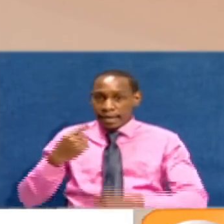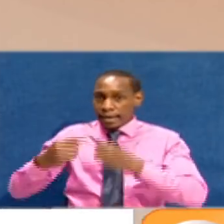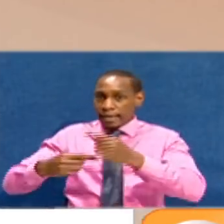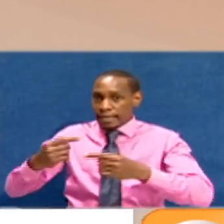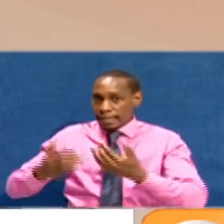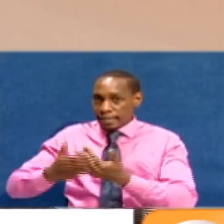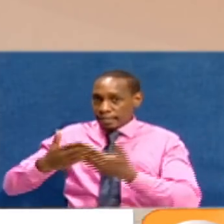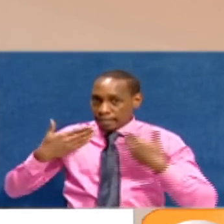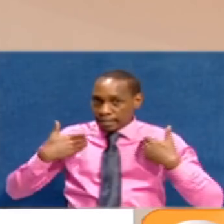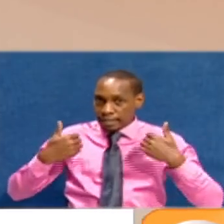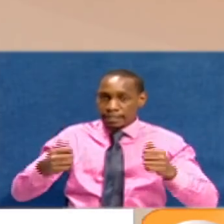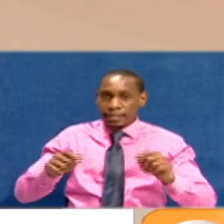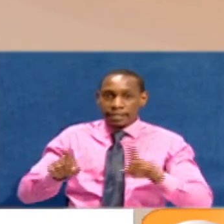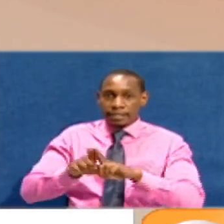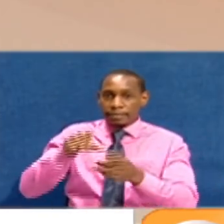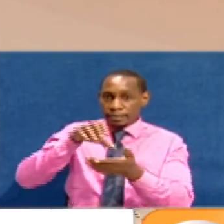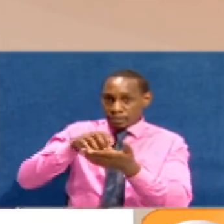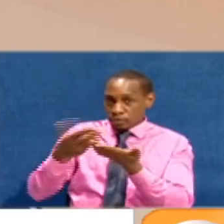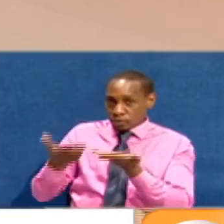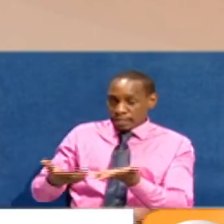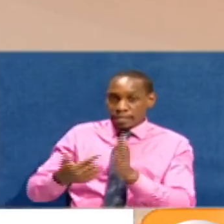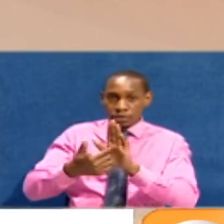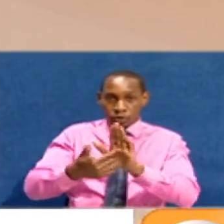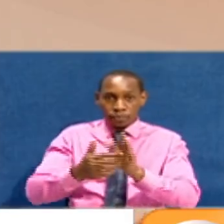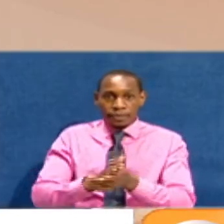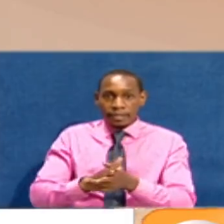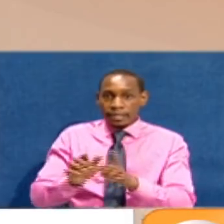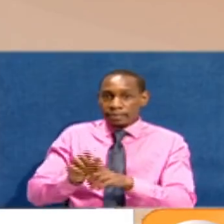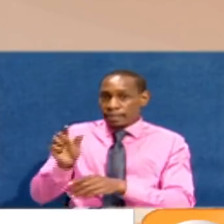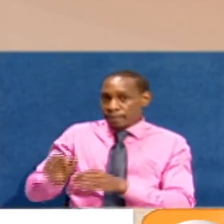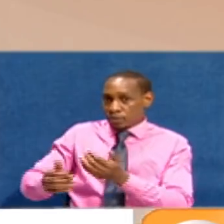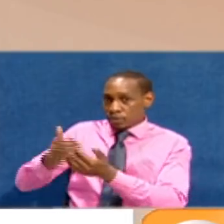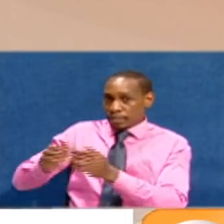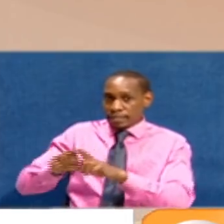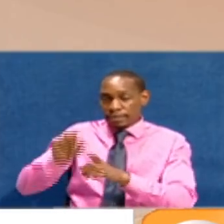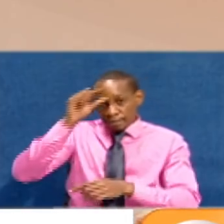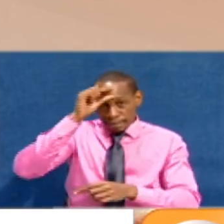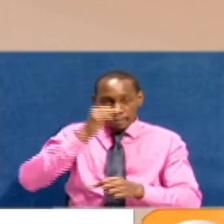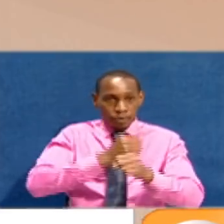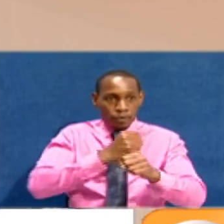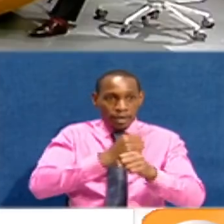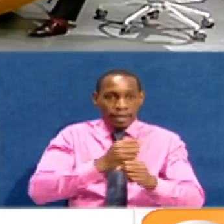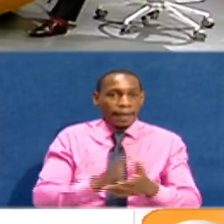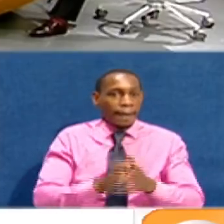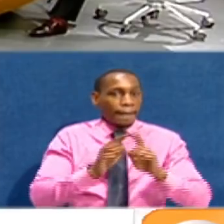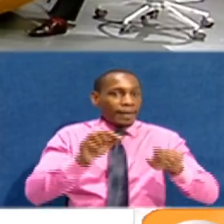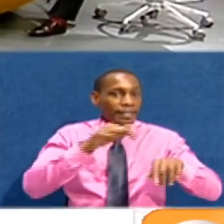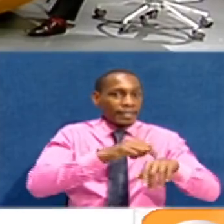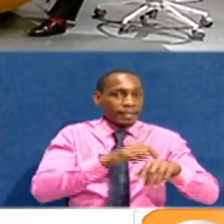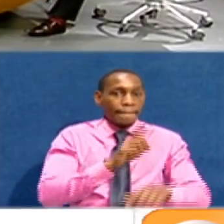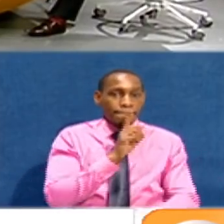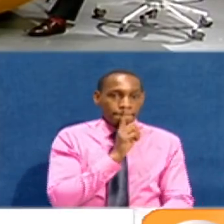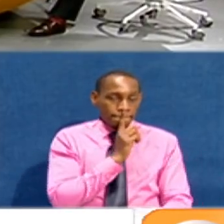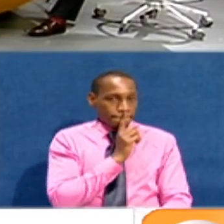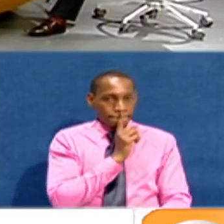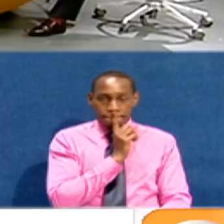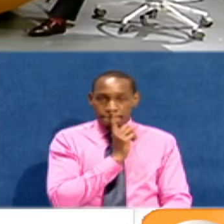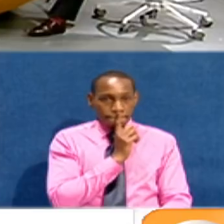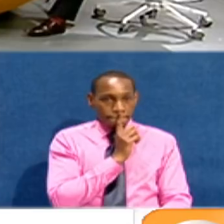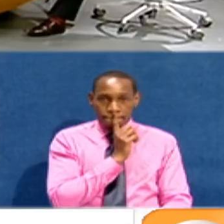is recovering, and this is the situation, so and so is in charge, and the government is operational. Those lines. But the moment you keep